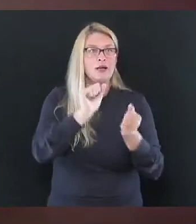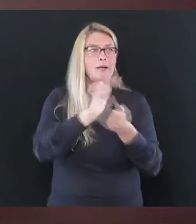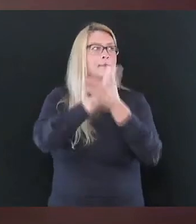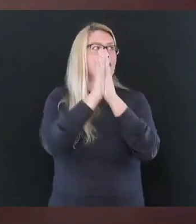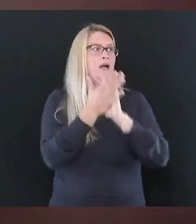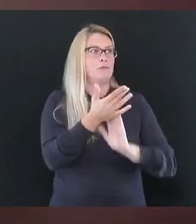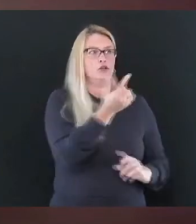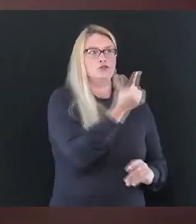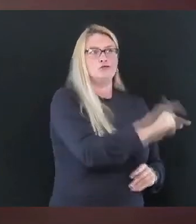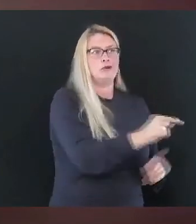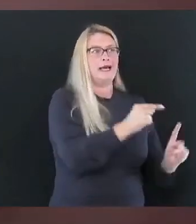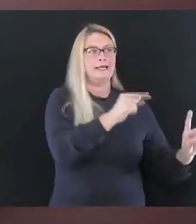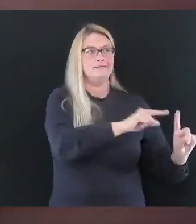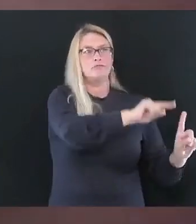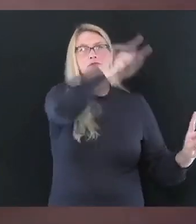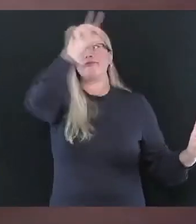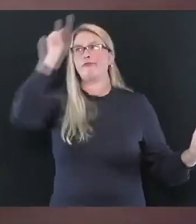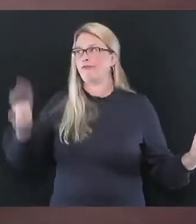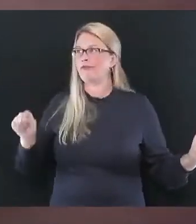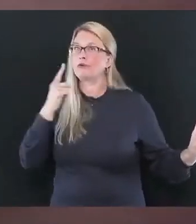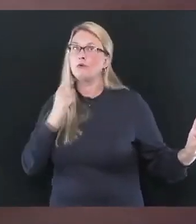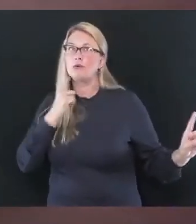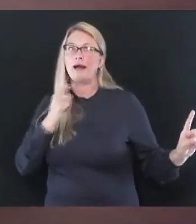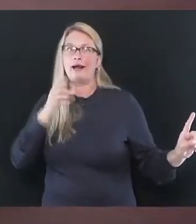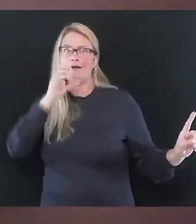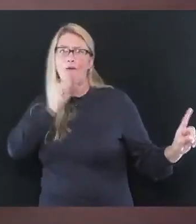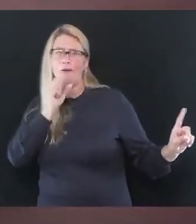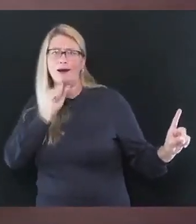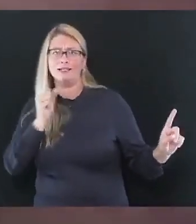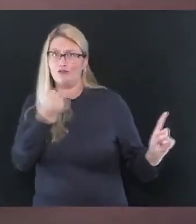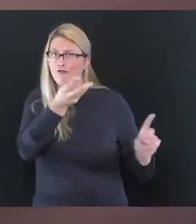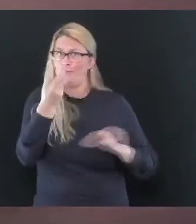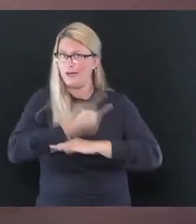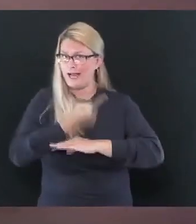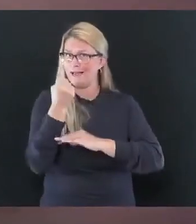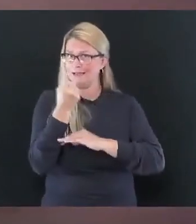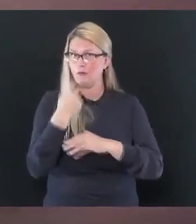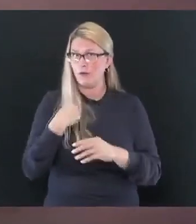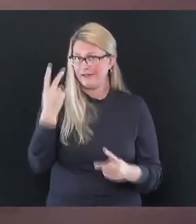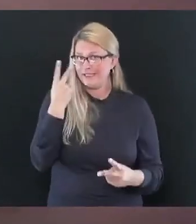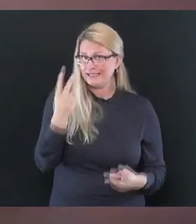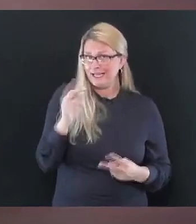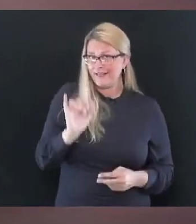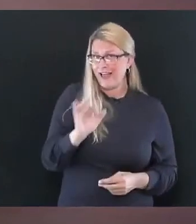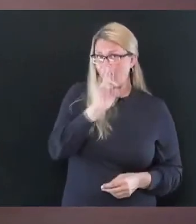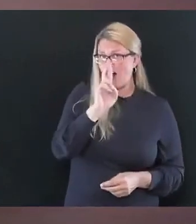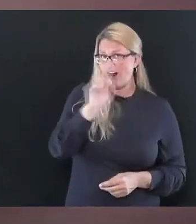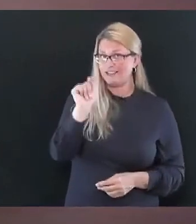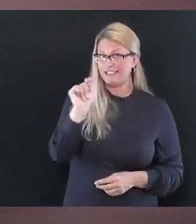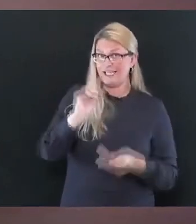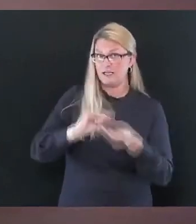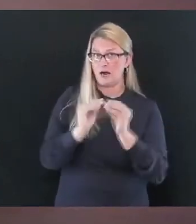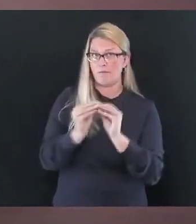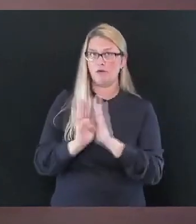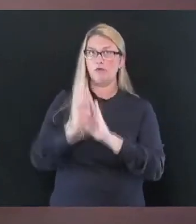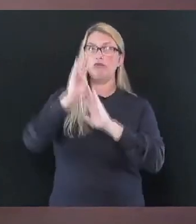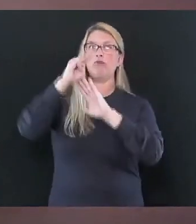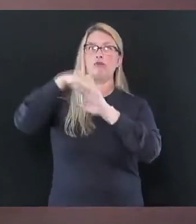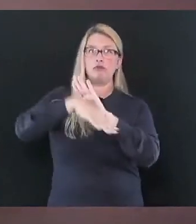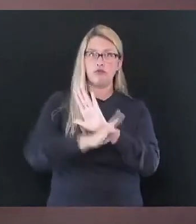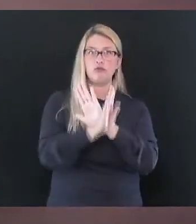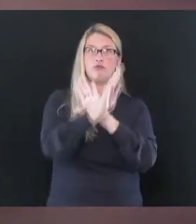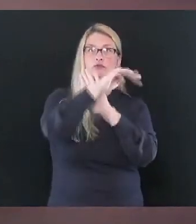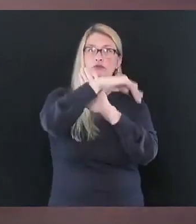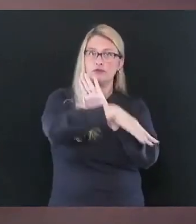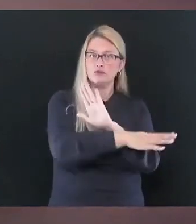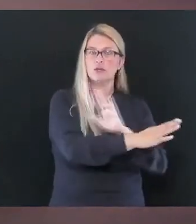to red or orange, in a few days. We've seen our reproductive value go up and down. So I think from